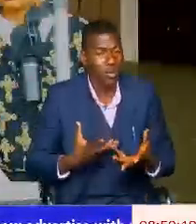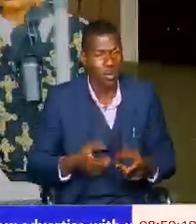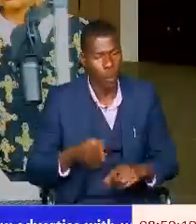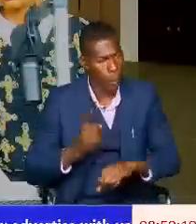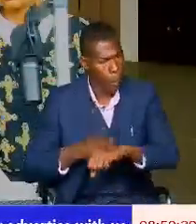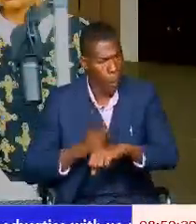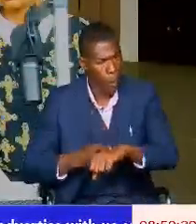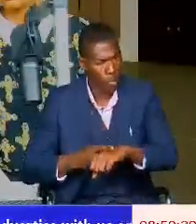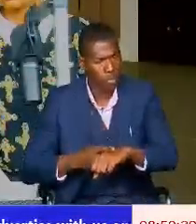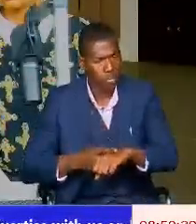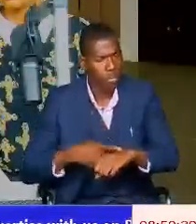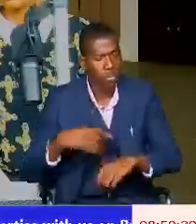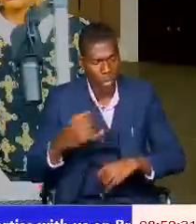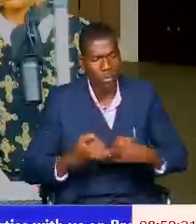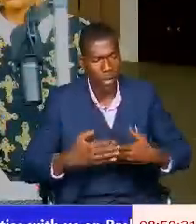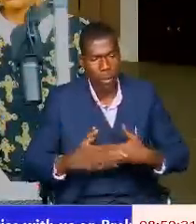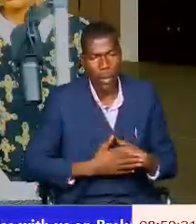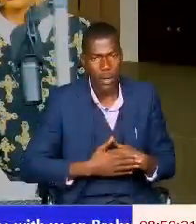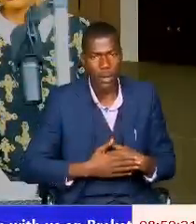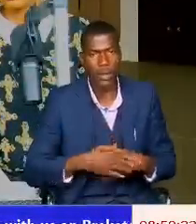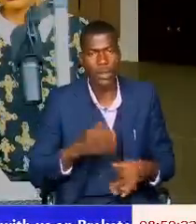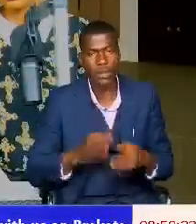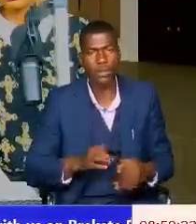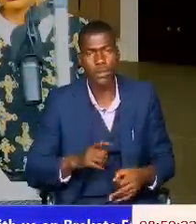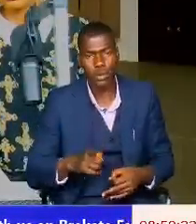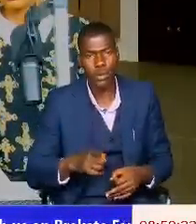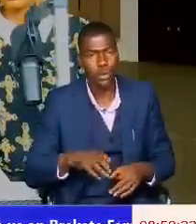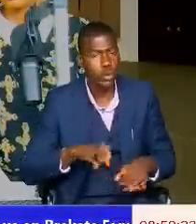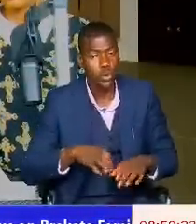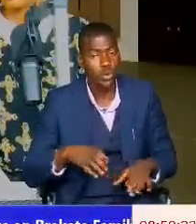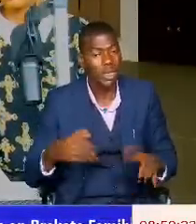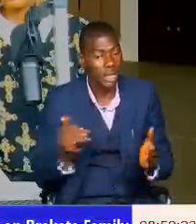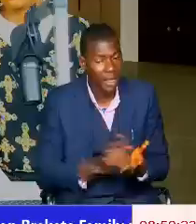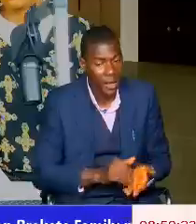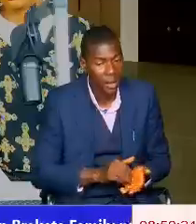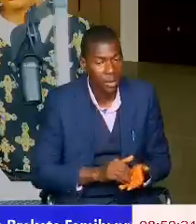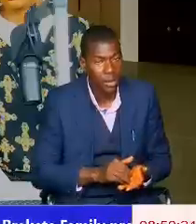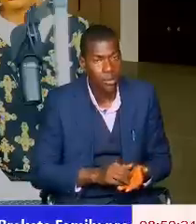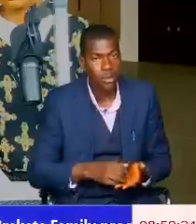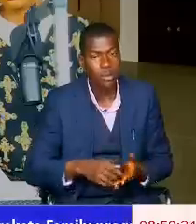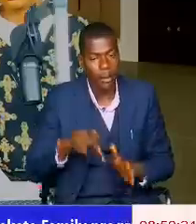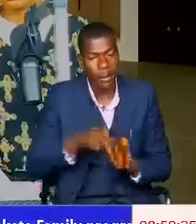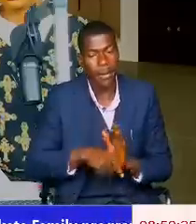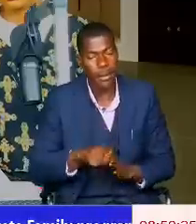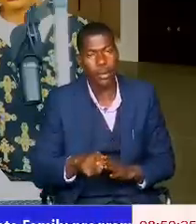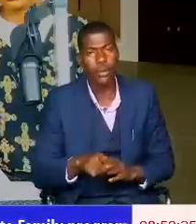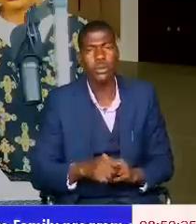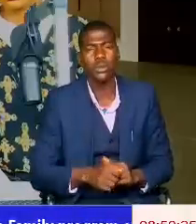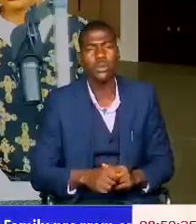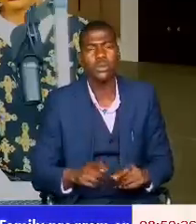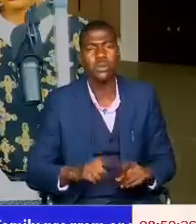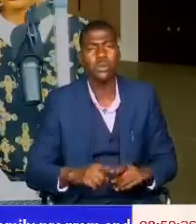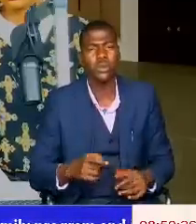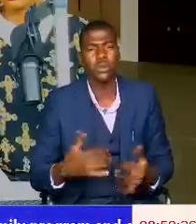tell them, say, no, do this kind of thing again. If you do it again, I kill, we go kill you. But now, they don't